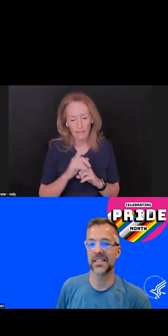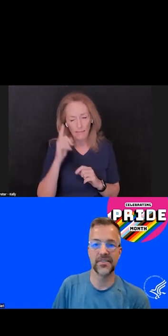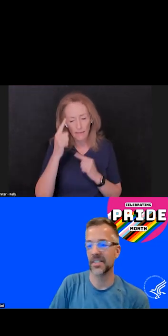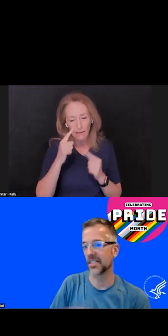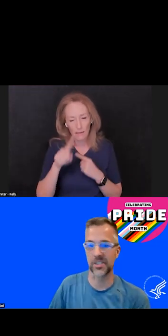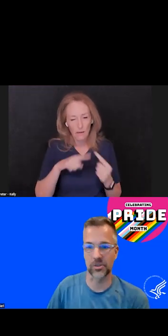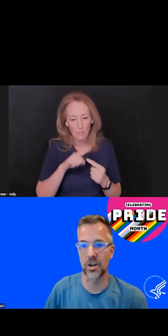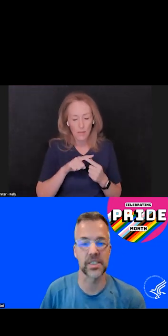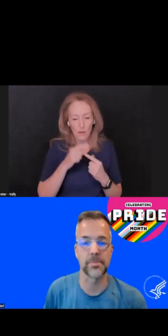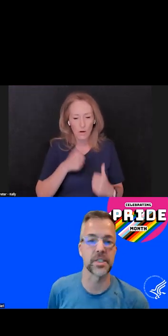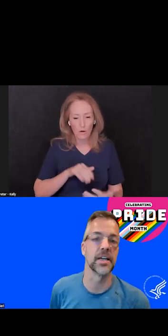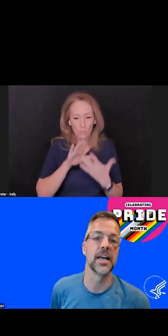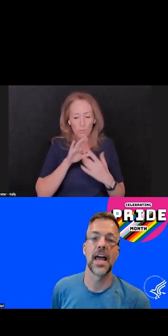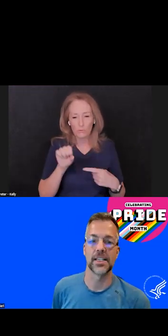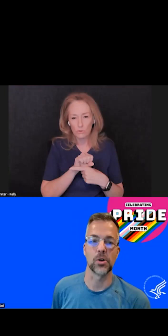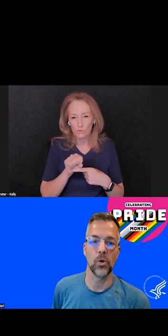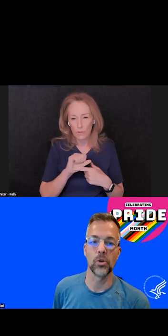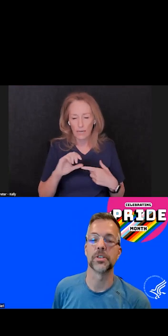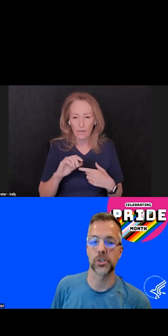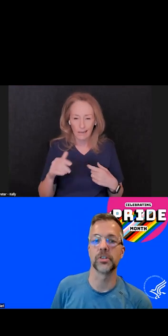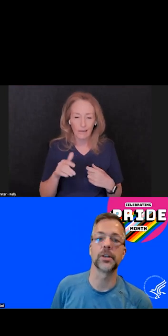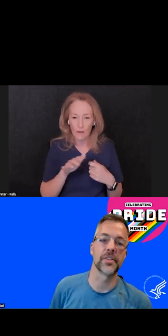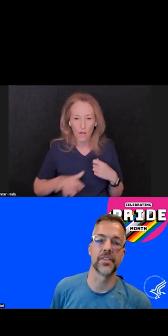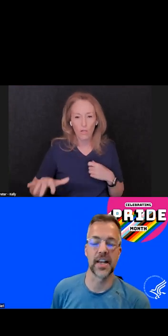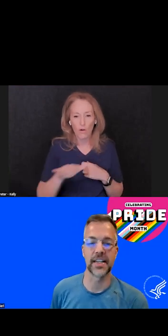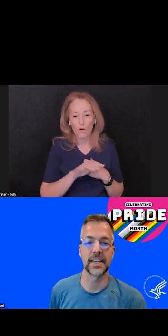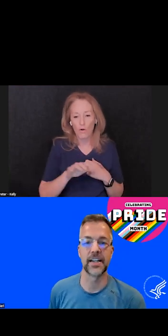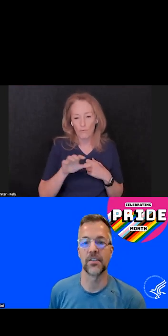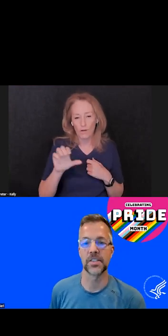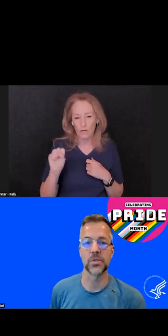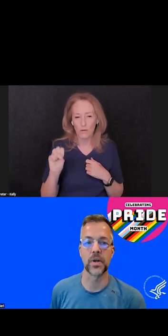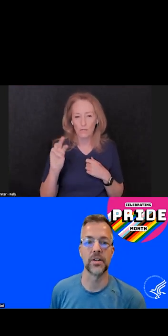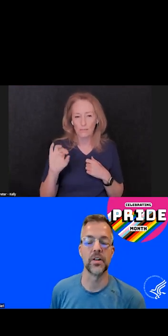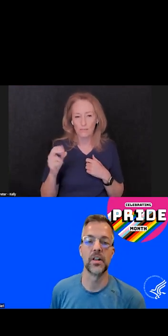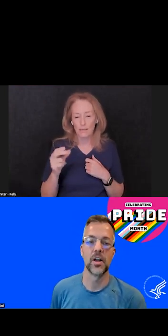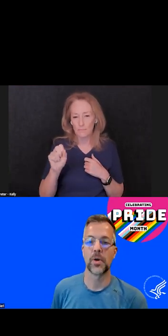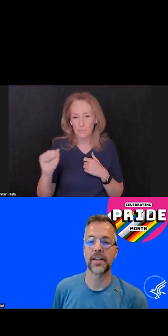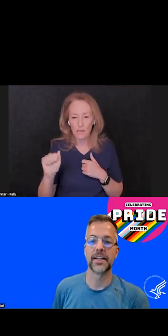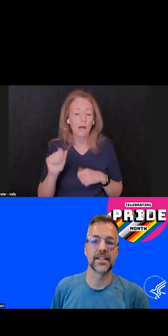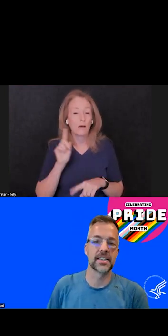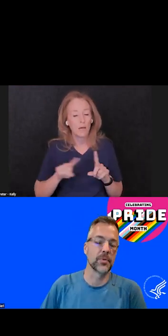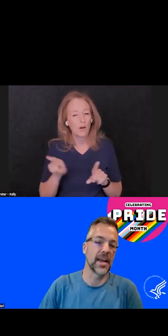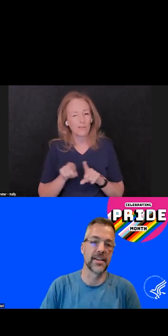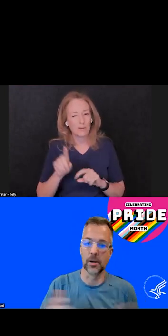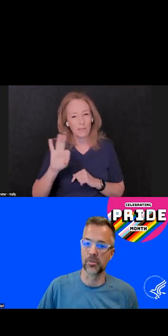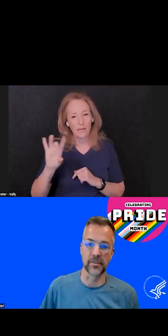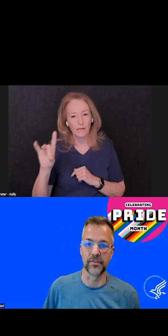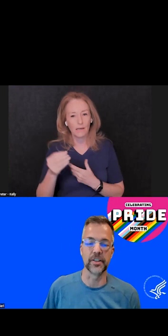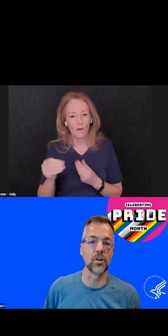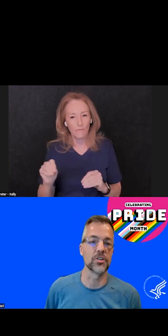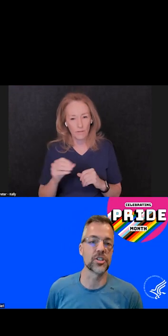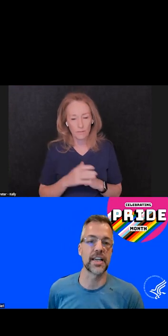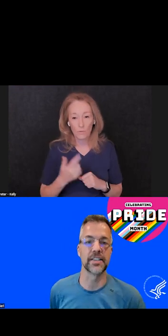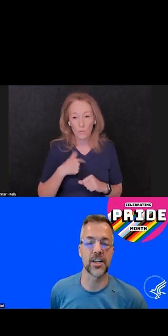assistance activities. This is across SAMHSA as a whole, but certainly within the 988 office as well, recognizing that we had a number of